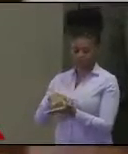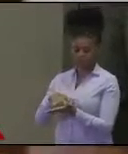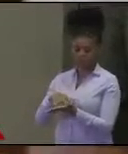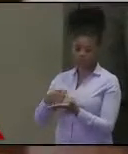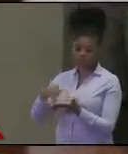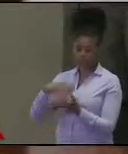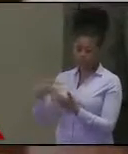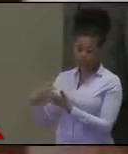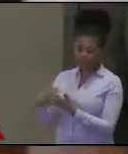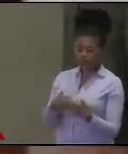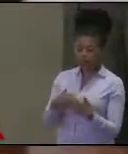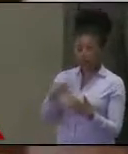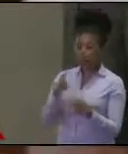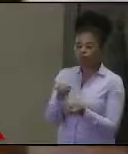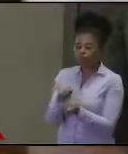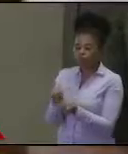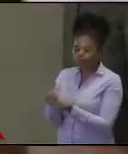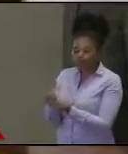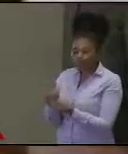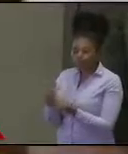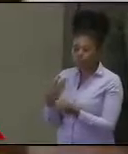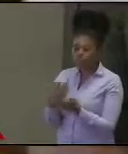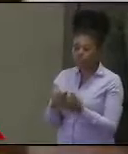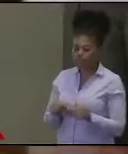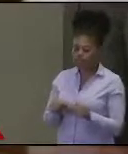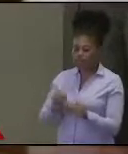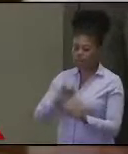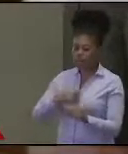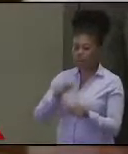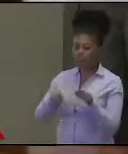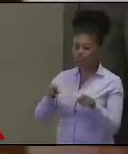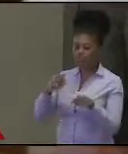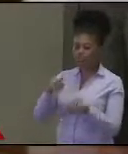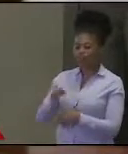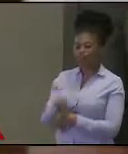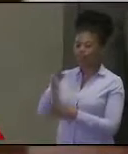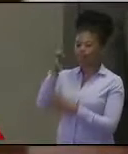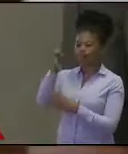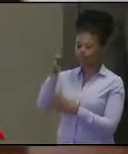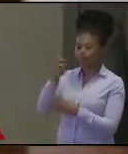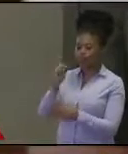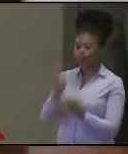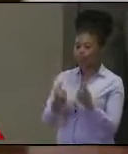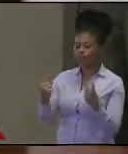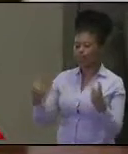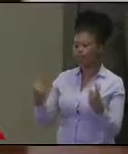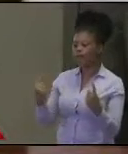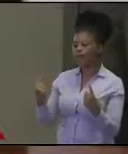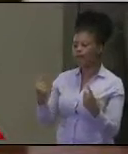on transformative solutions that will carry our people towards a future that every citizen of this